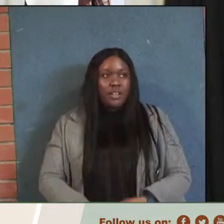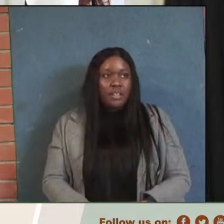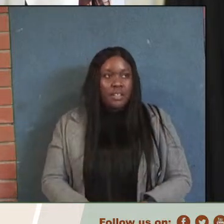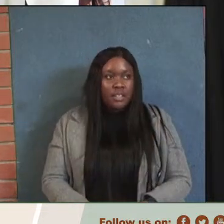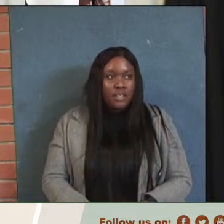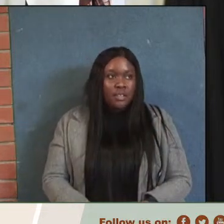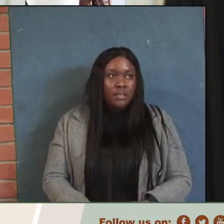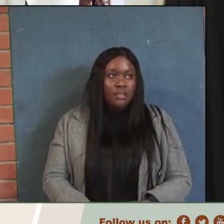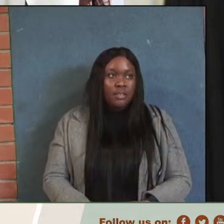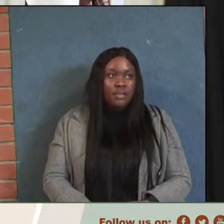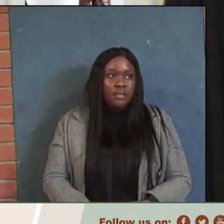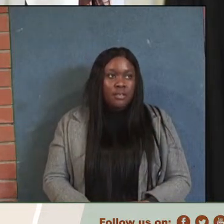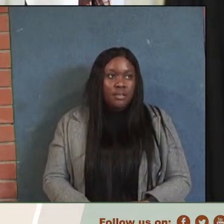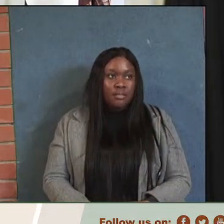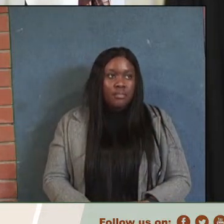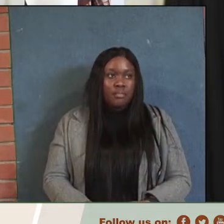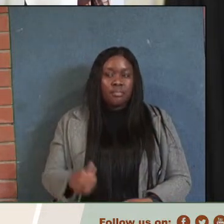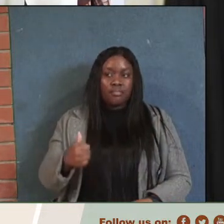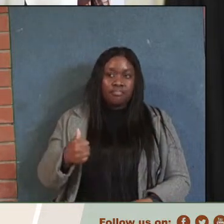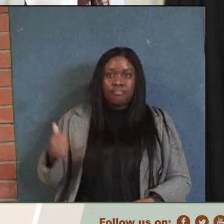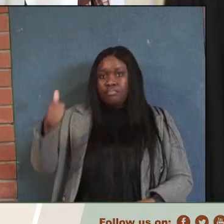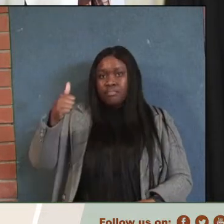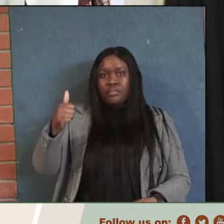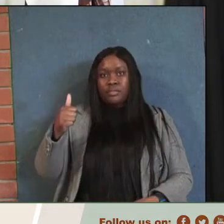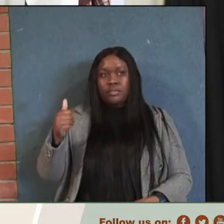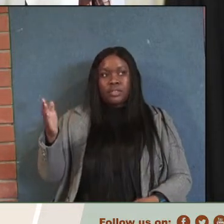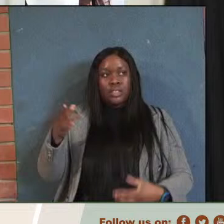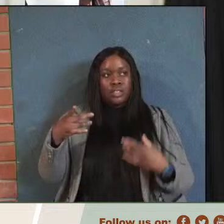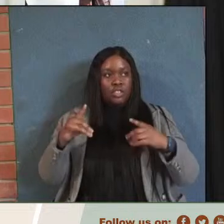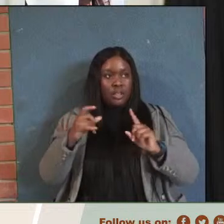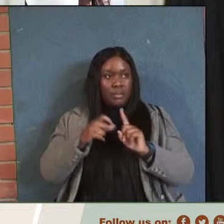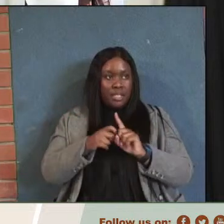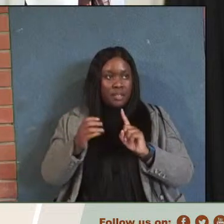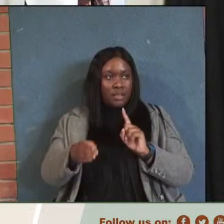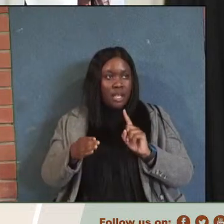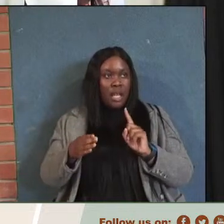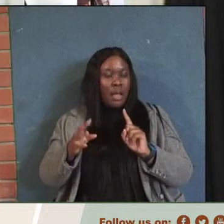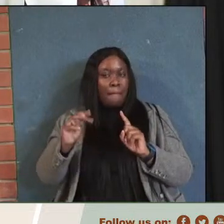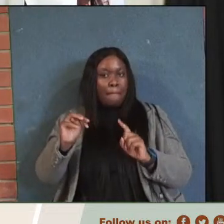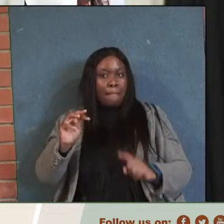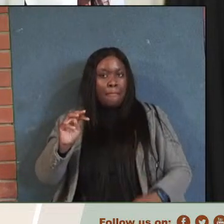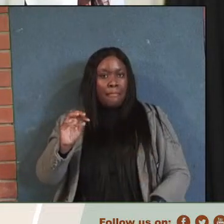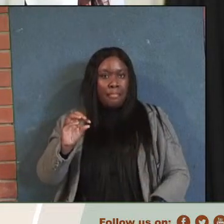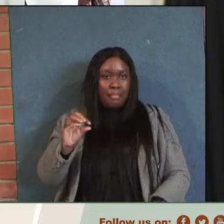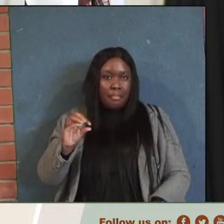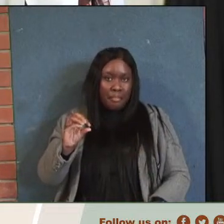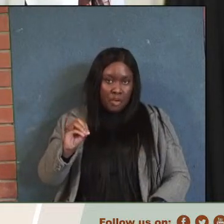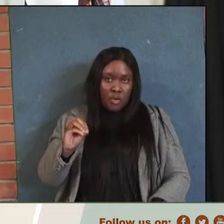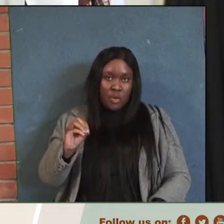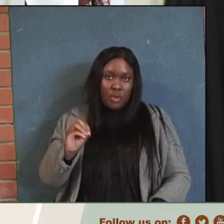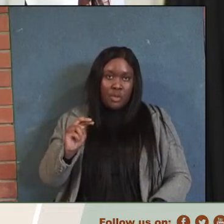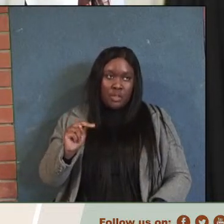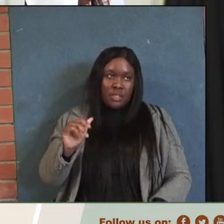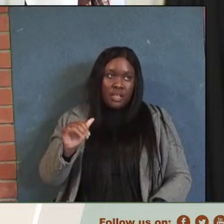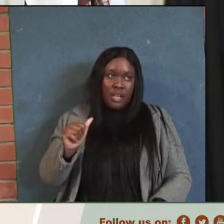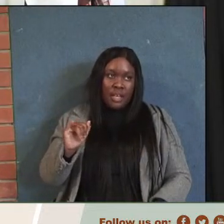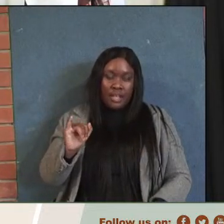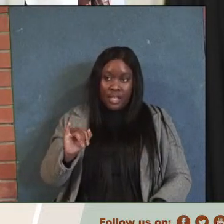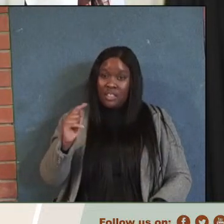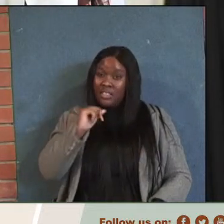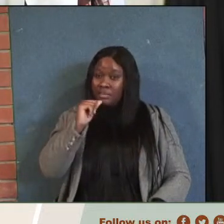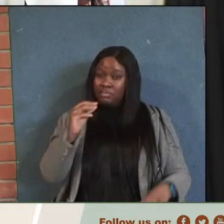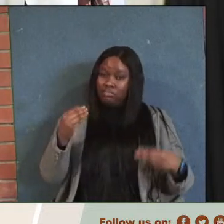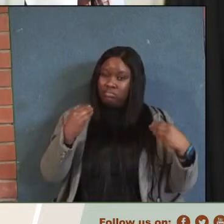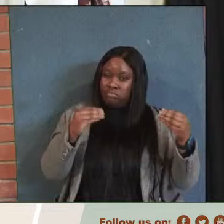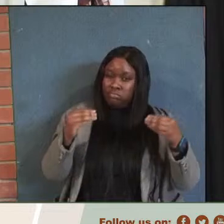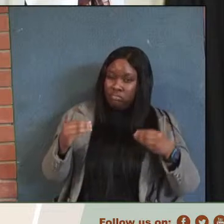committee under the stewardship of the chairperson, Honorable Munyai in absentia, despite your busy schedules, is a reflection of the